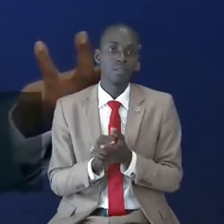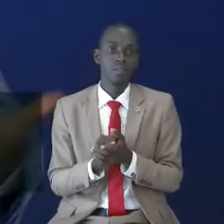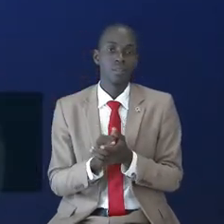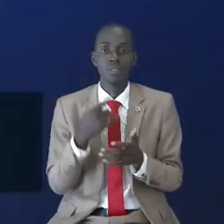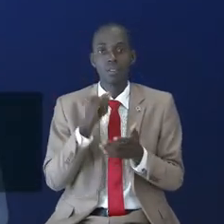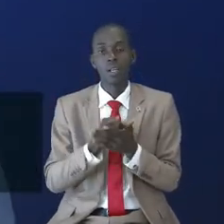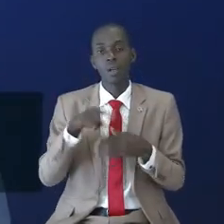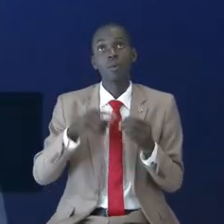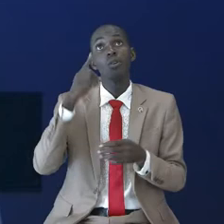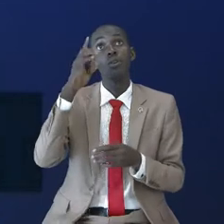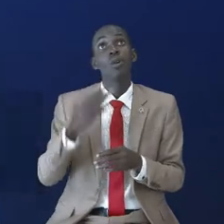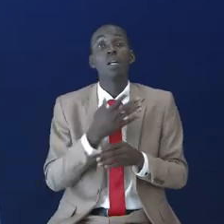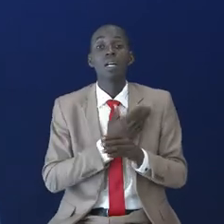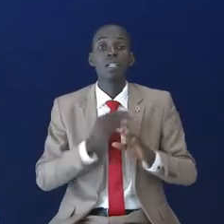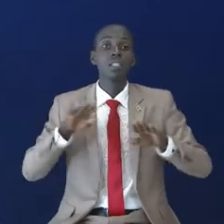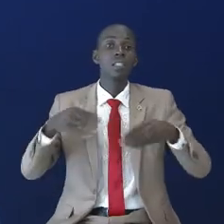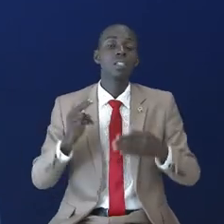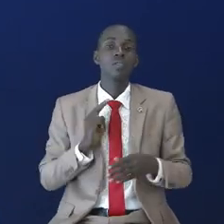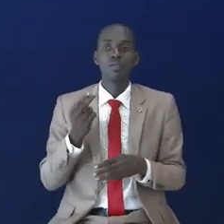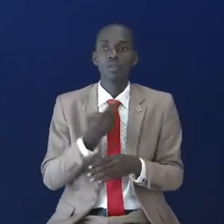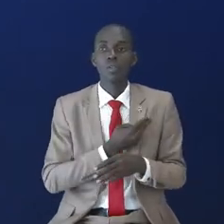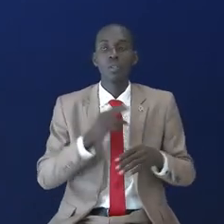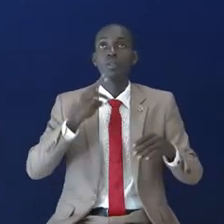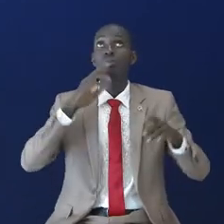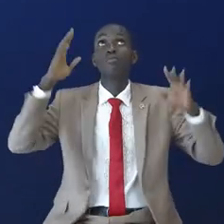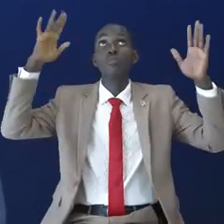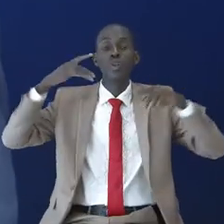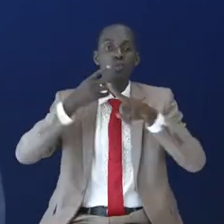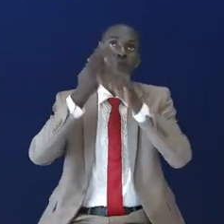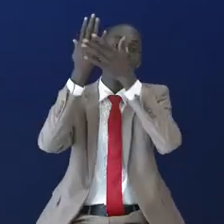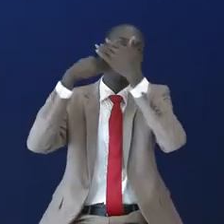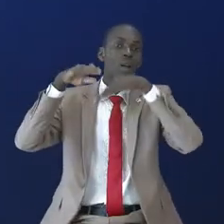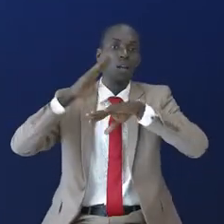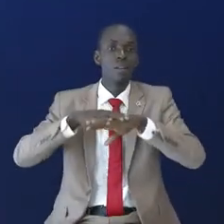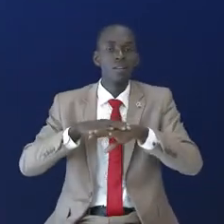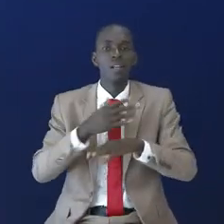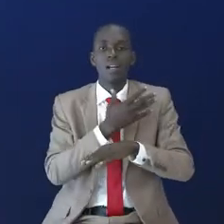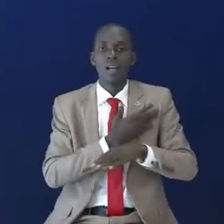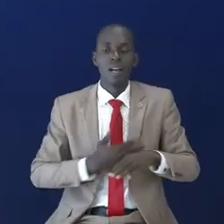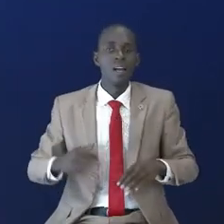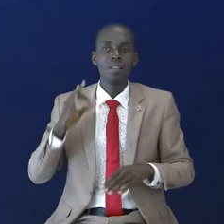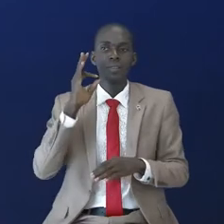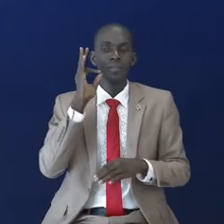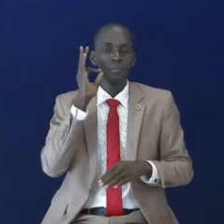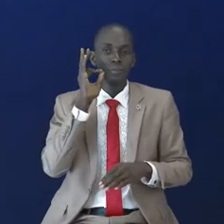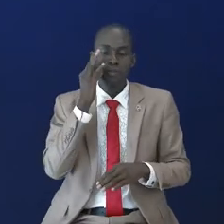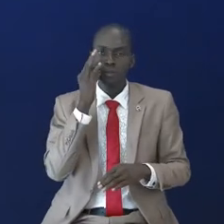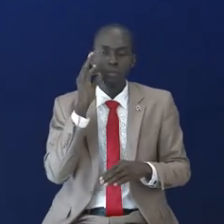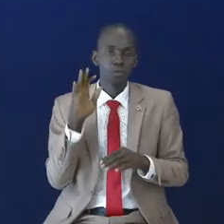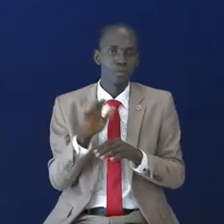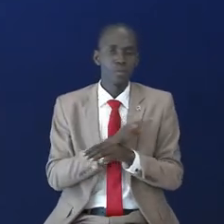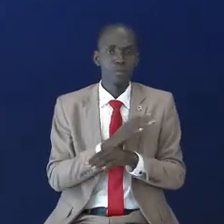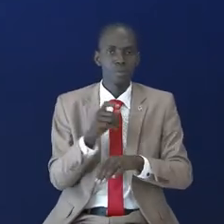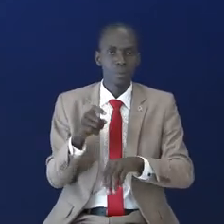God, and gave us rain from heaven and fruitful seasons.